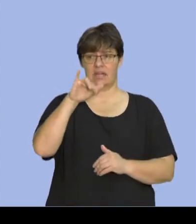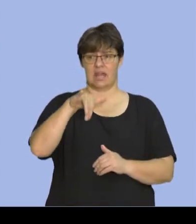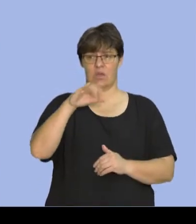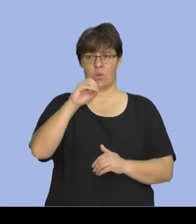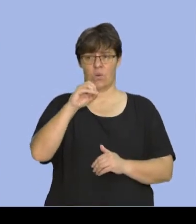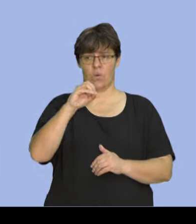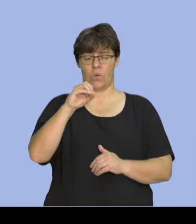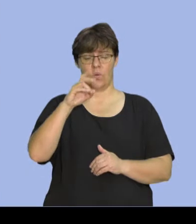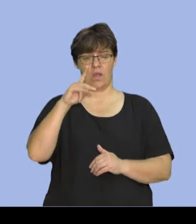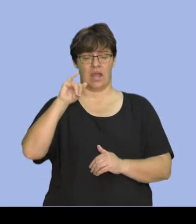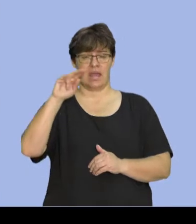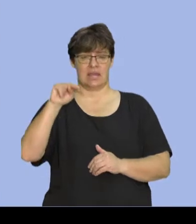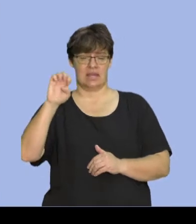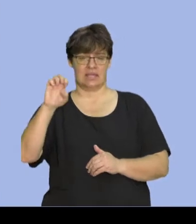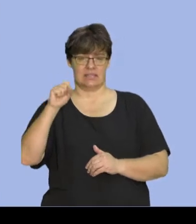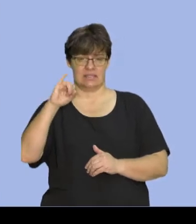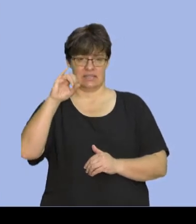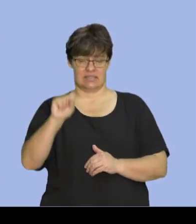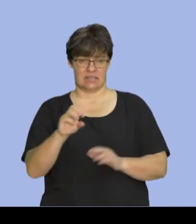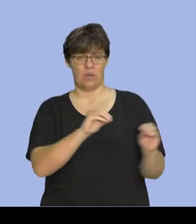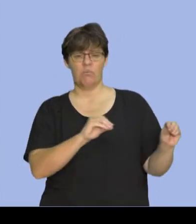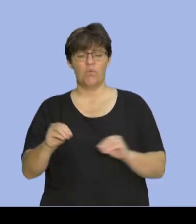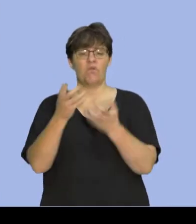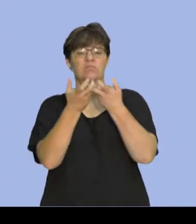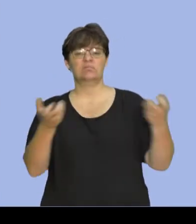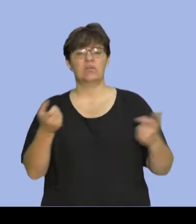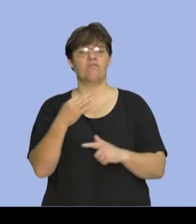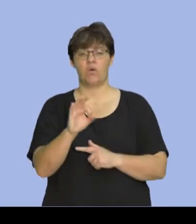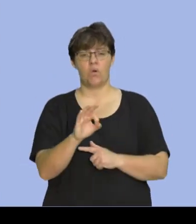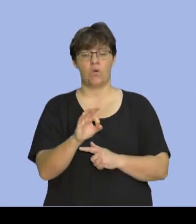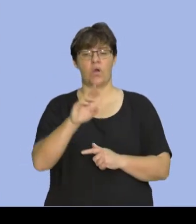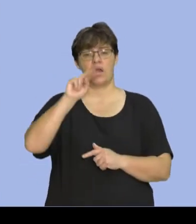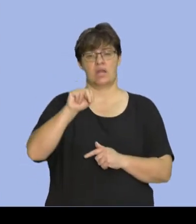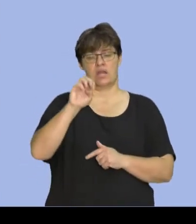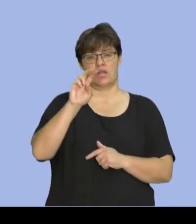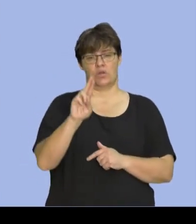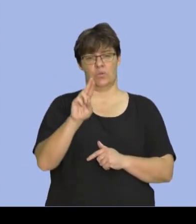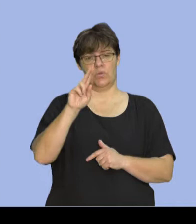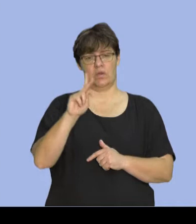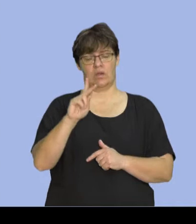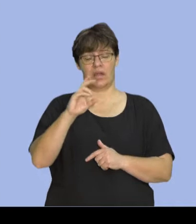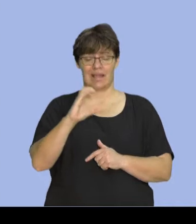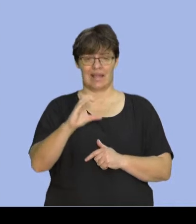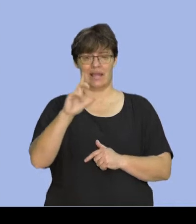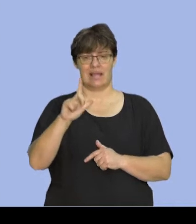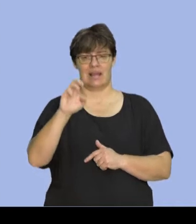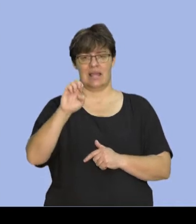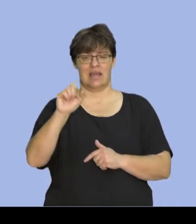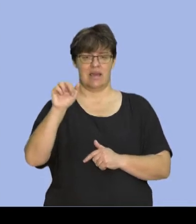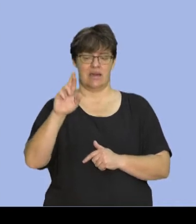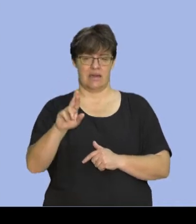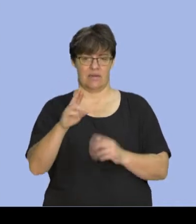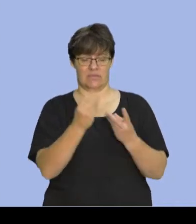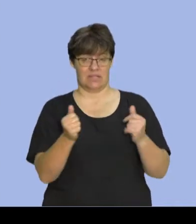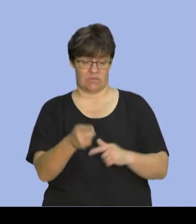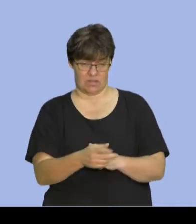karyokinesis, where we refer to the movement or division of the nuclear material. So kinesis is